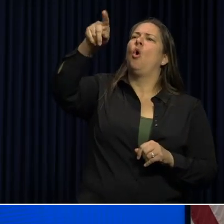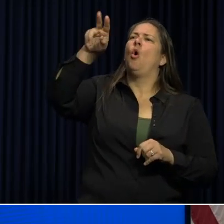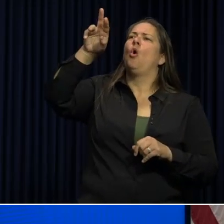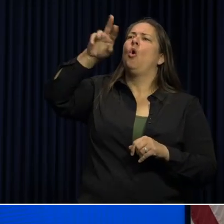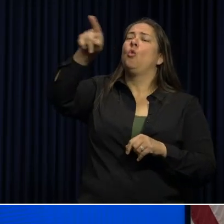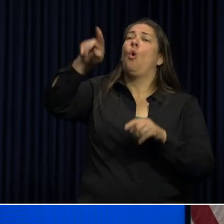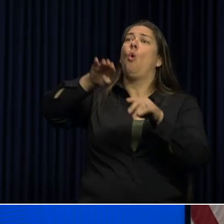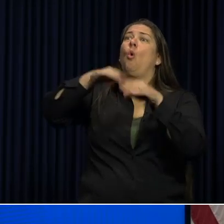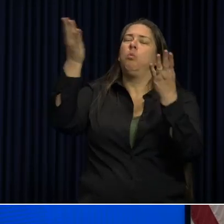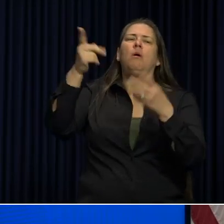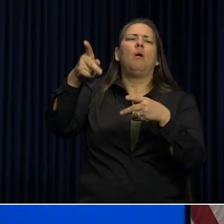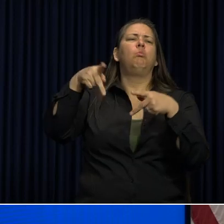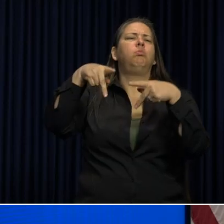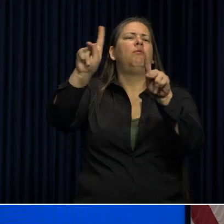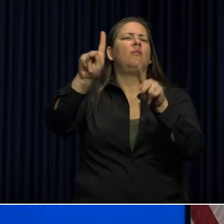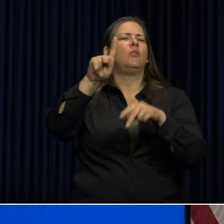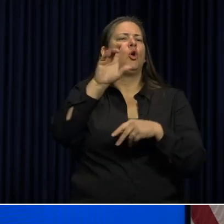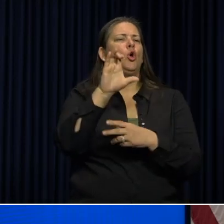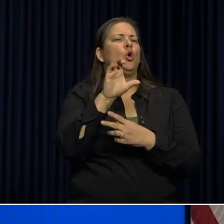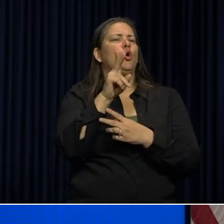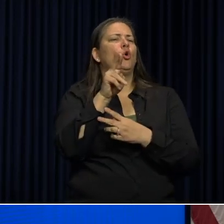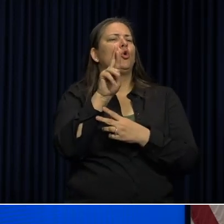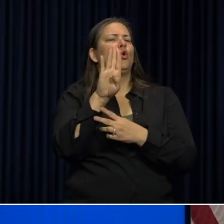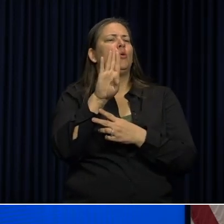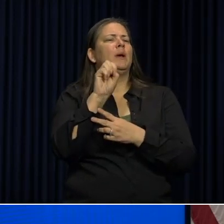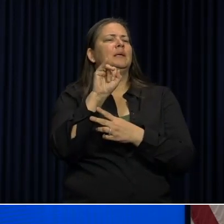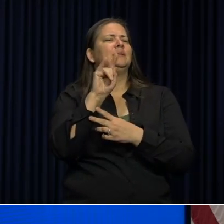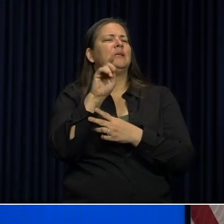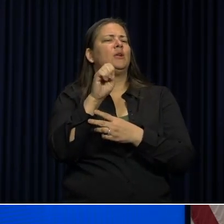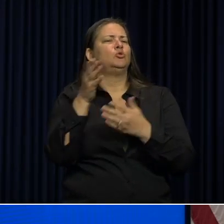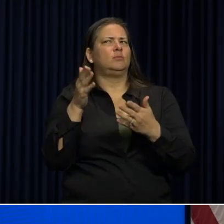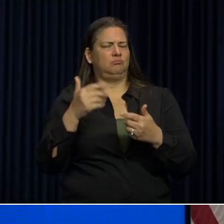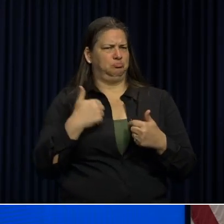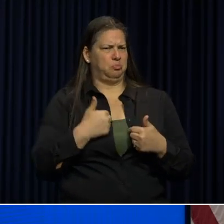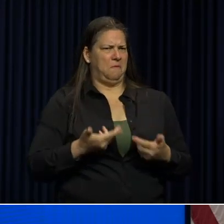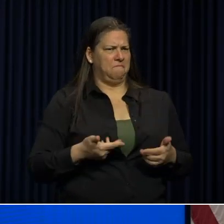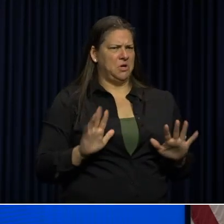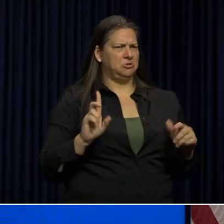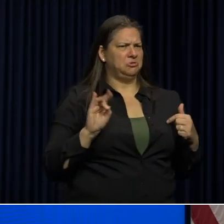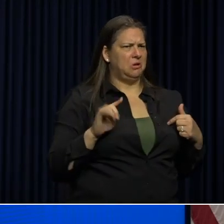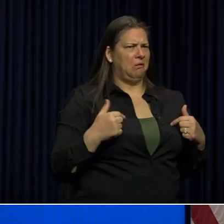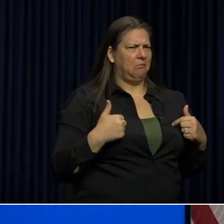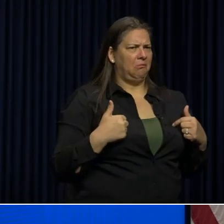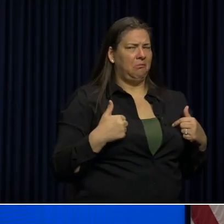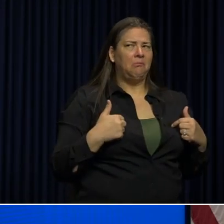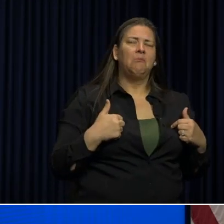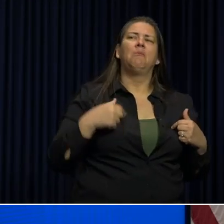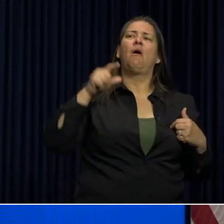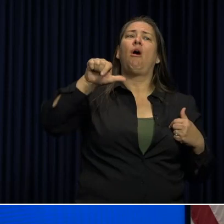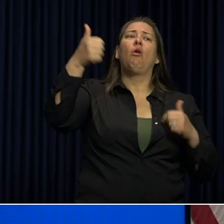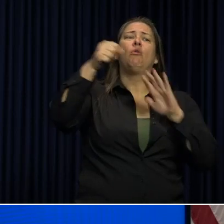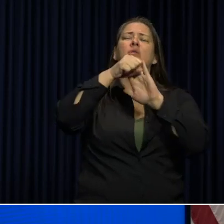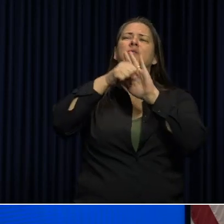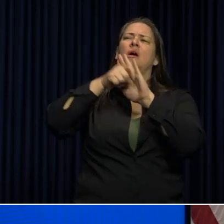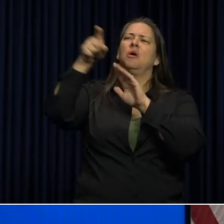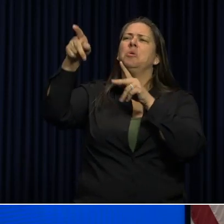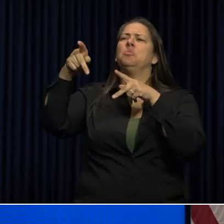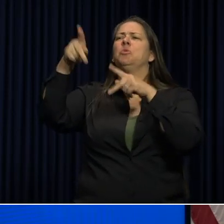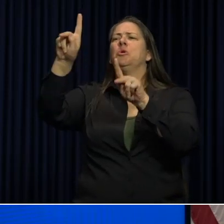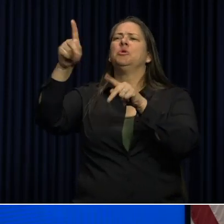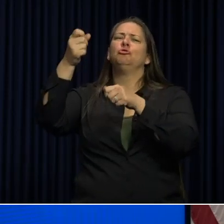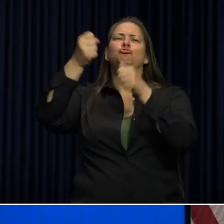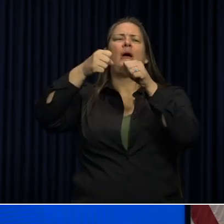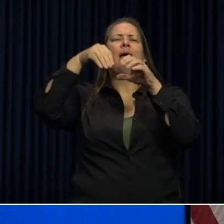are allowing curbside service at places, which we've done, are allowing drive-in